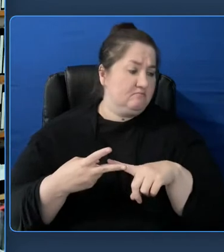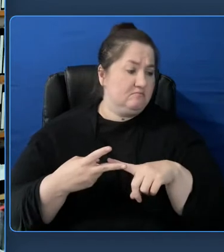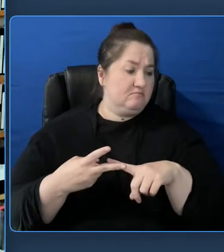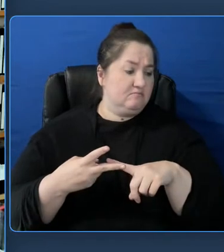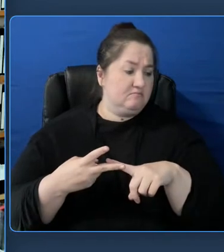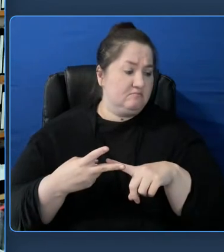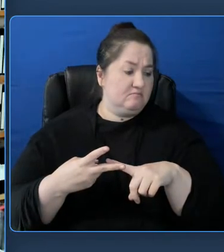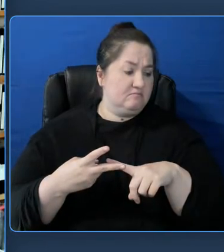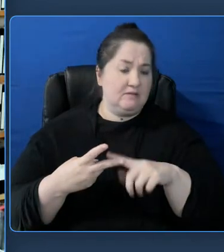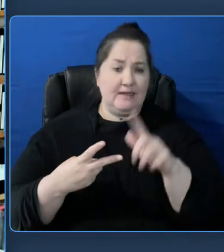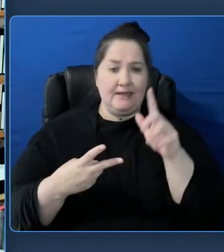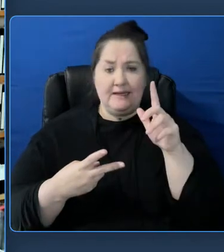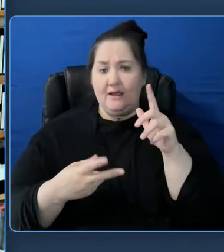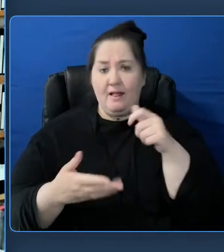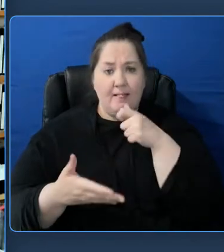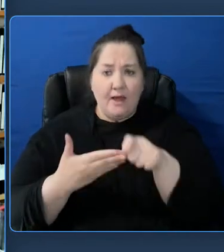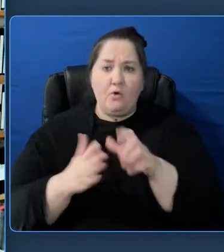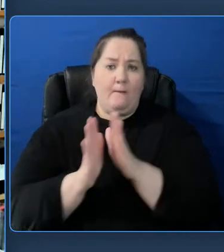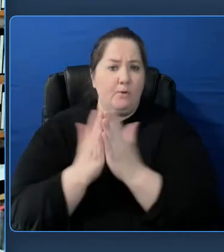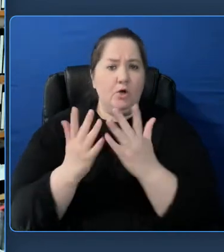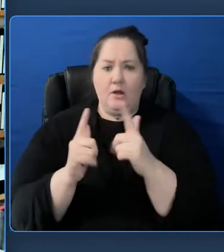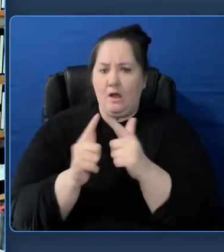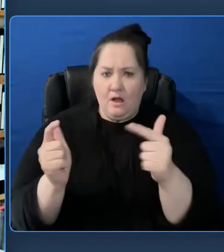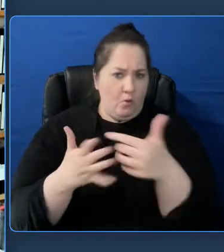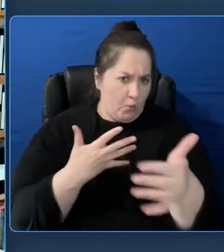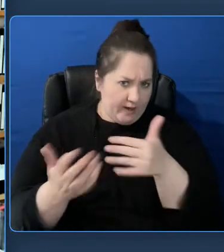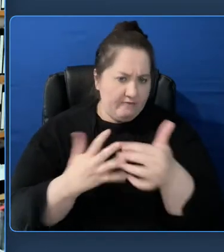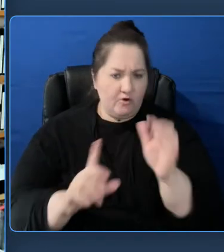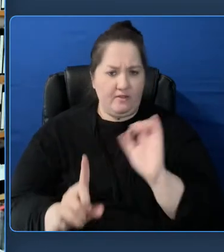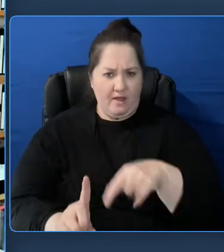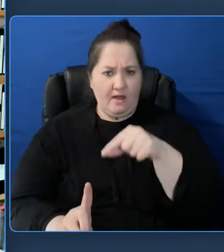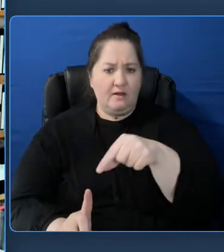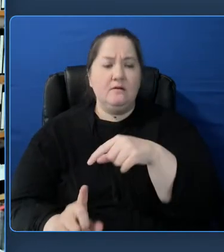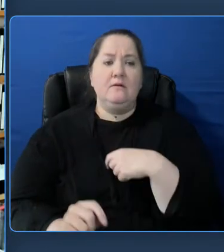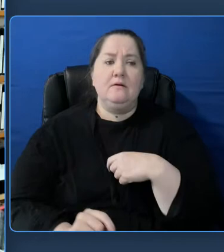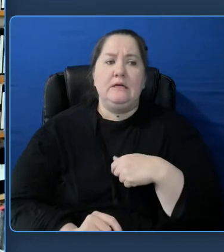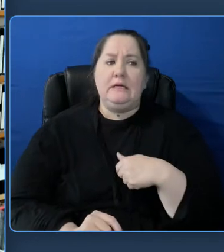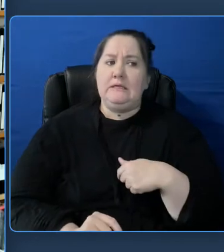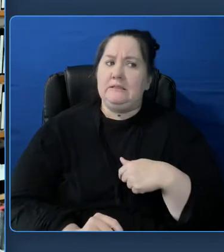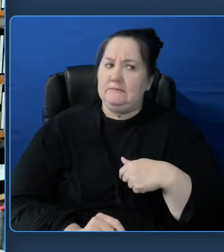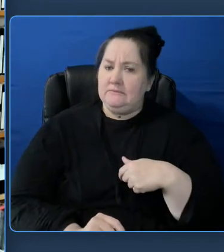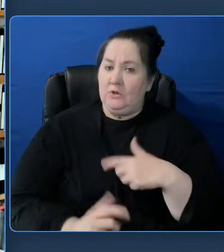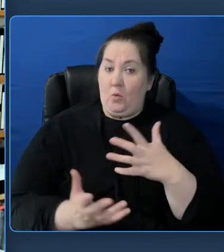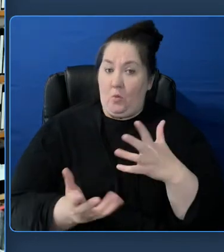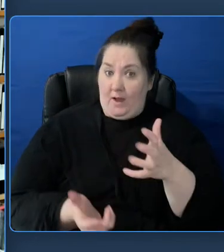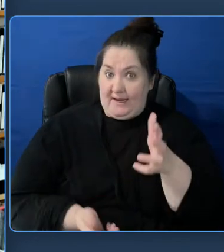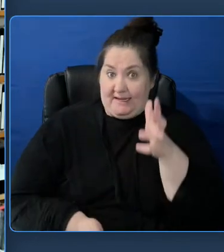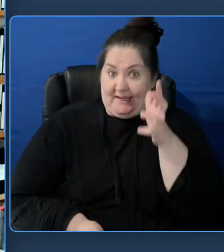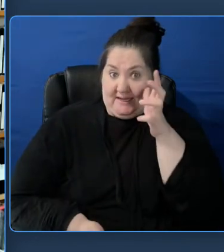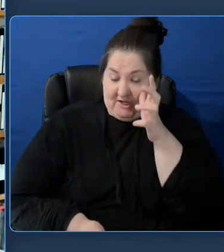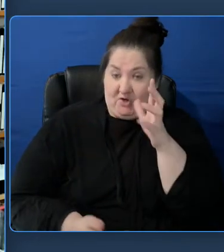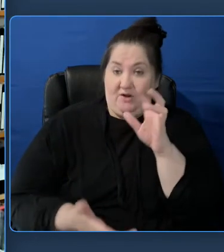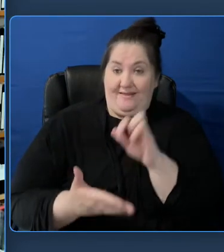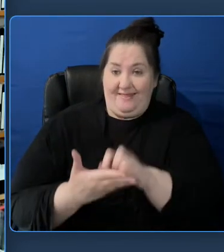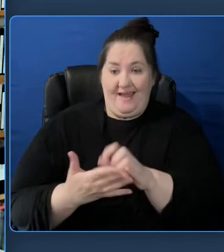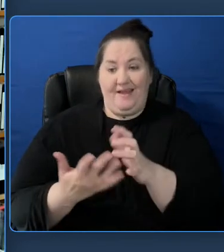hear a letter or a book or whatever it is. I don't know that they want to hear